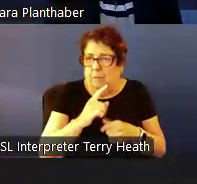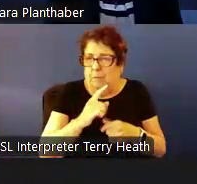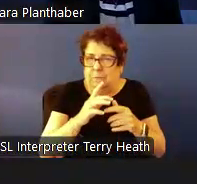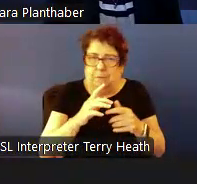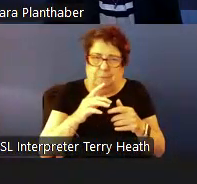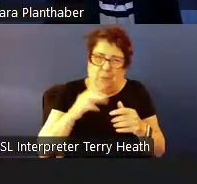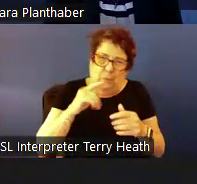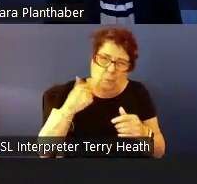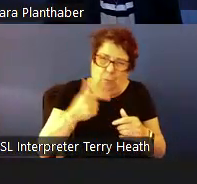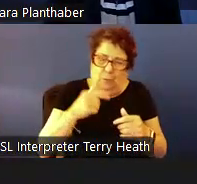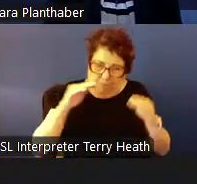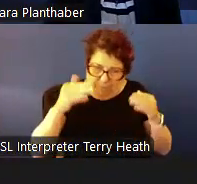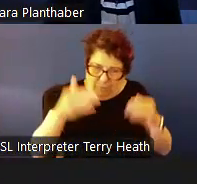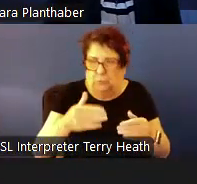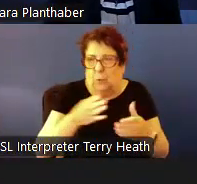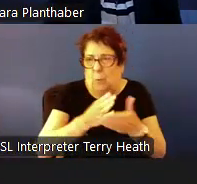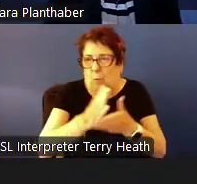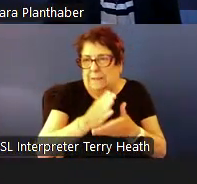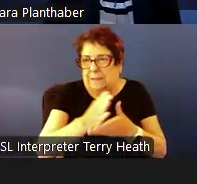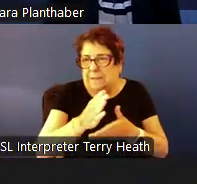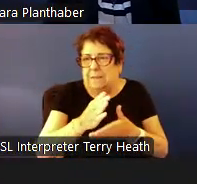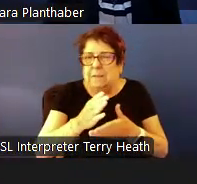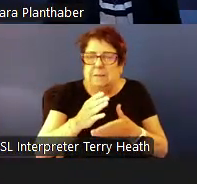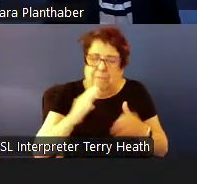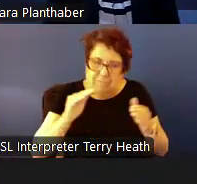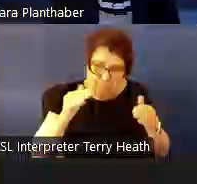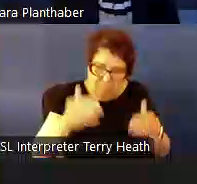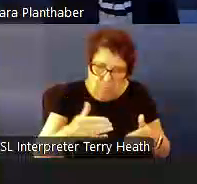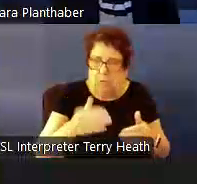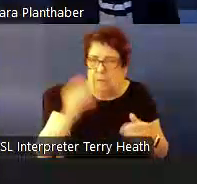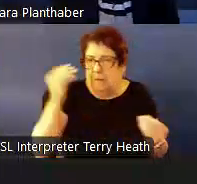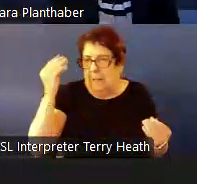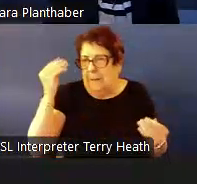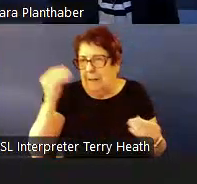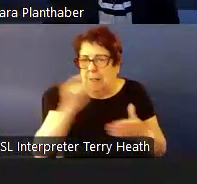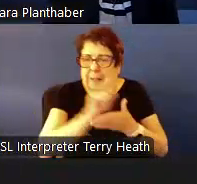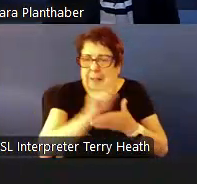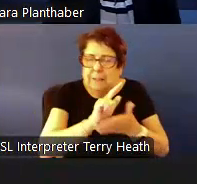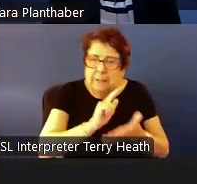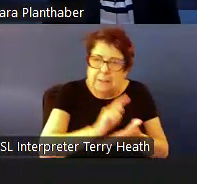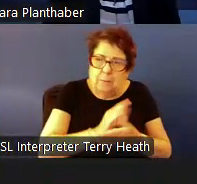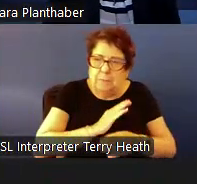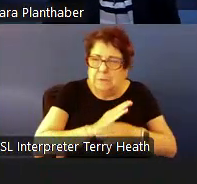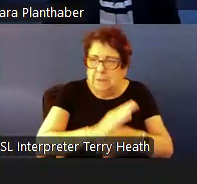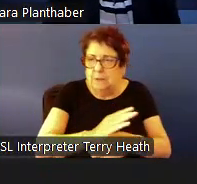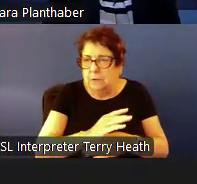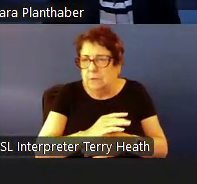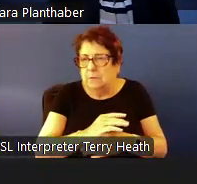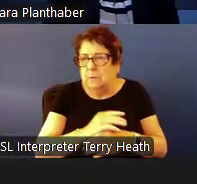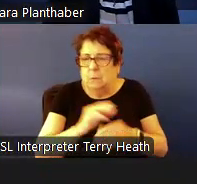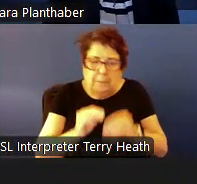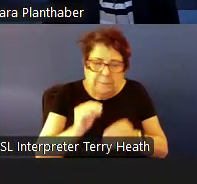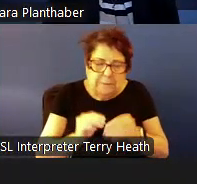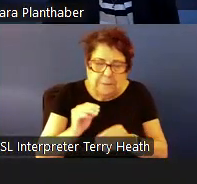and focus on thinking about legal protections and remedies to legal problems, which